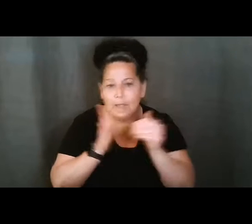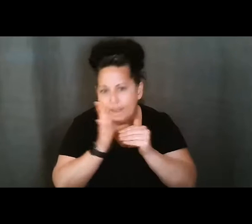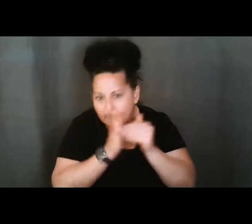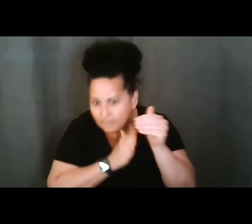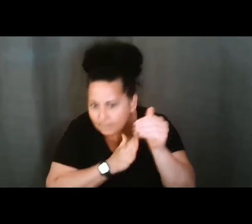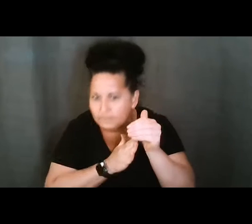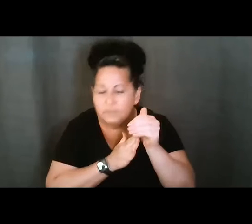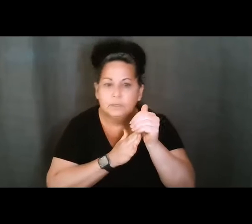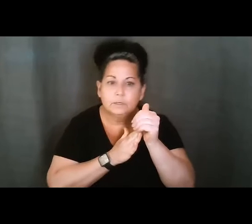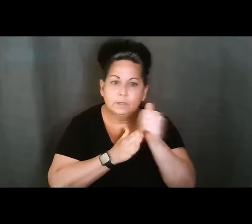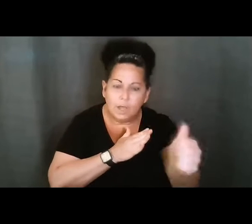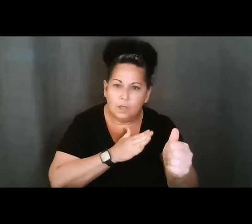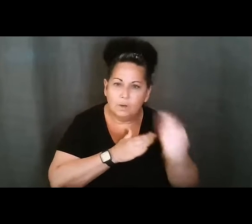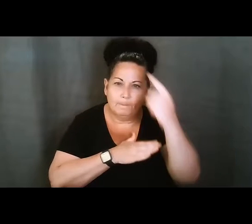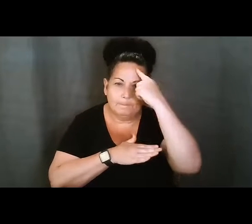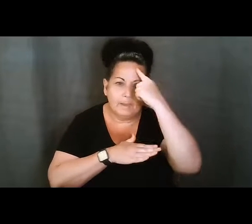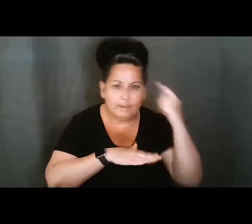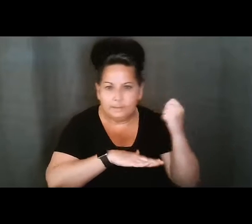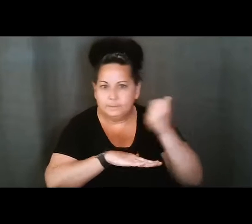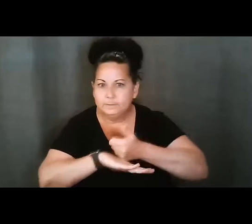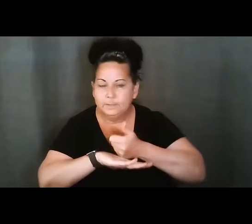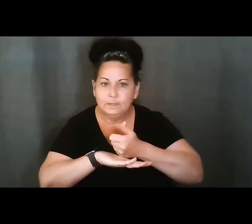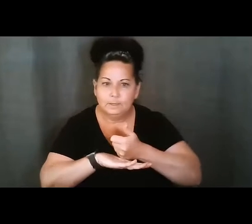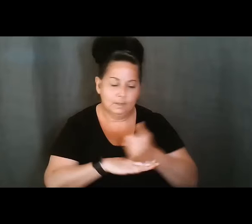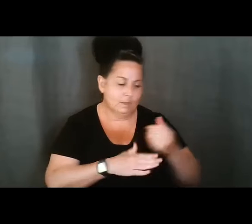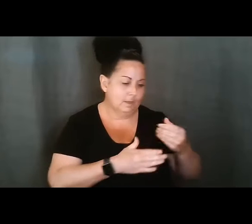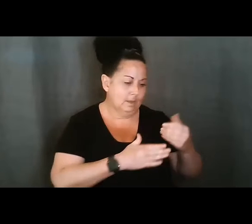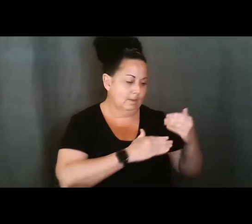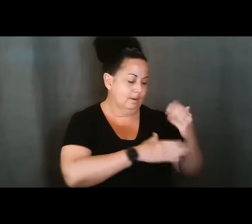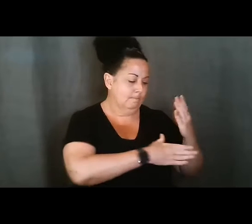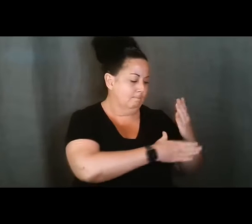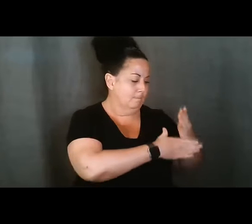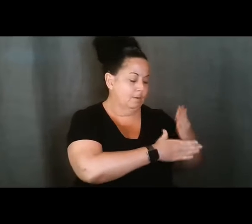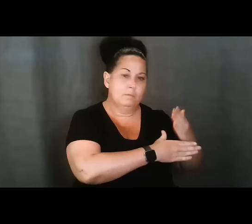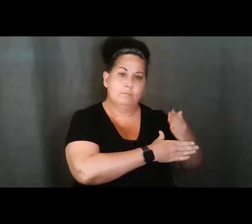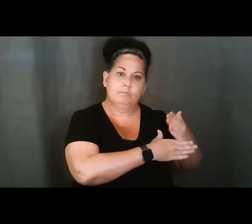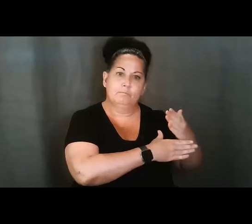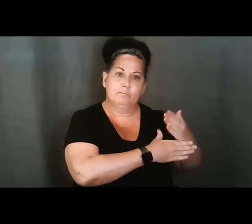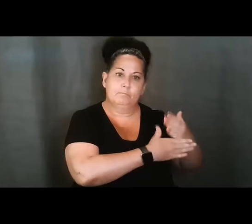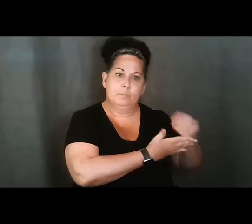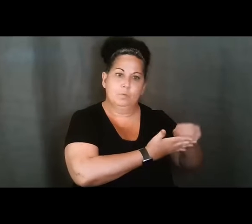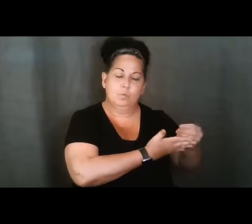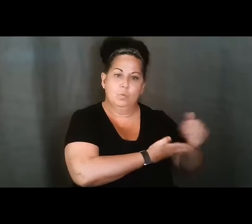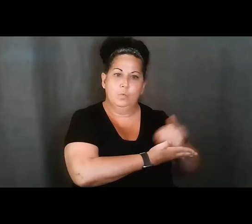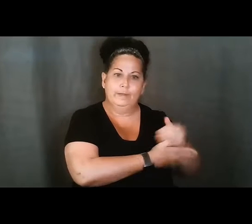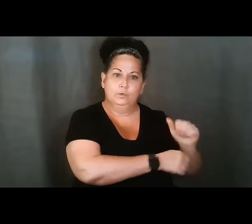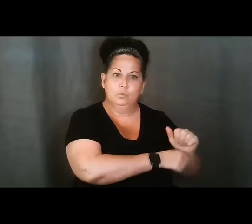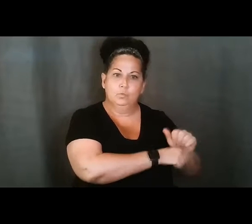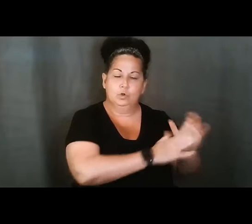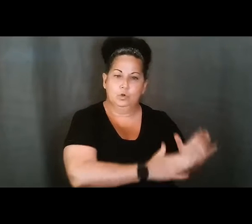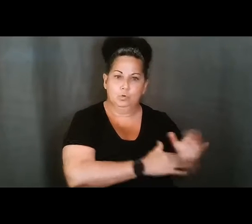a million dollar mindset and have a minimum wage work ethic. We can't have a million dollar